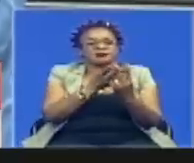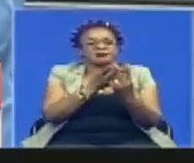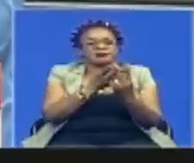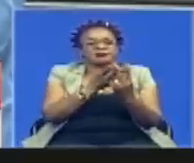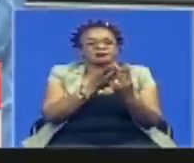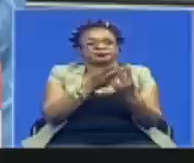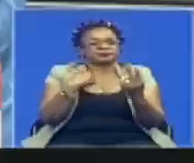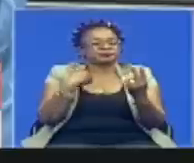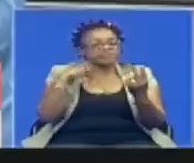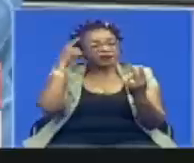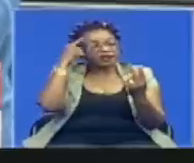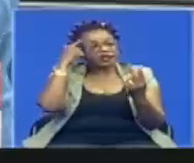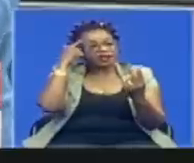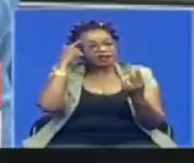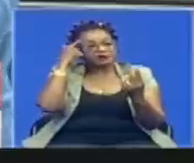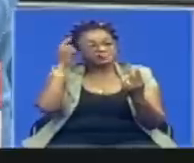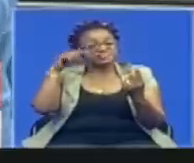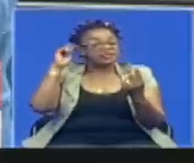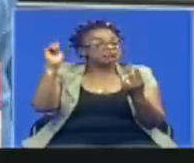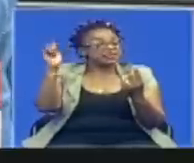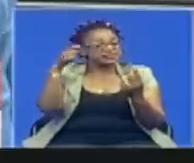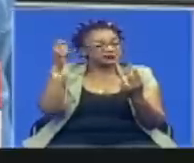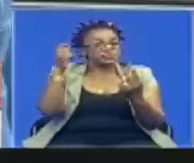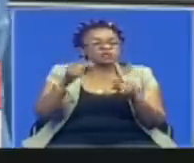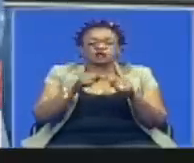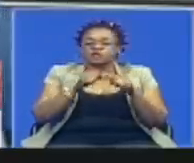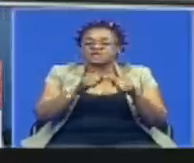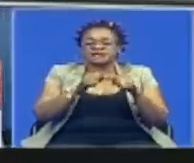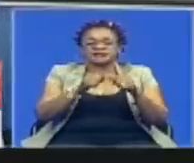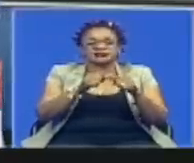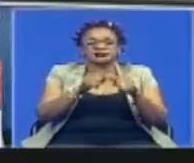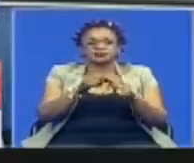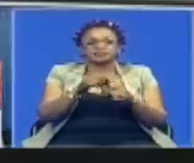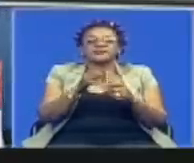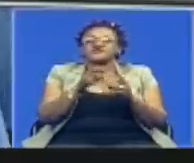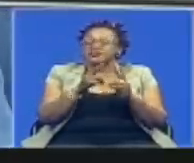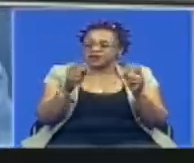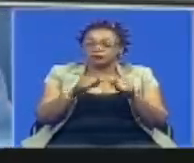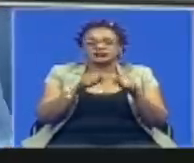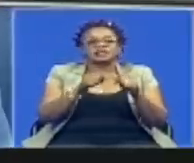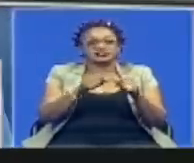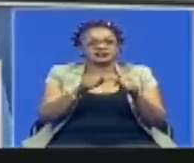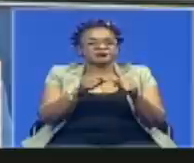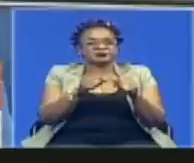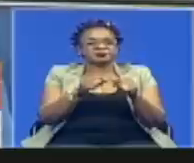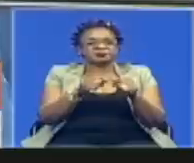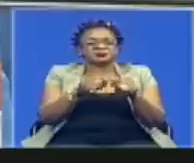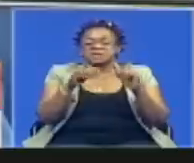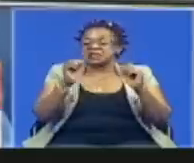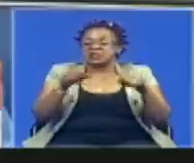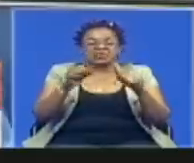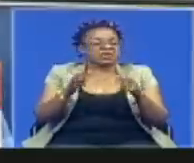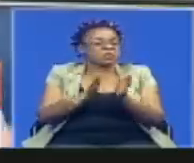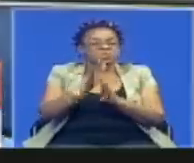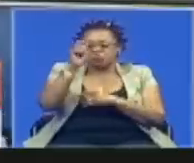I think the president was consistent on this regard, was very consistent. I don't agree with your ruling, but I